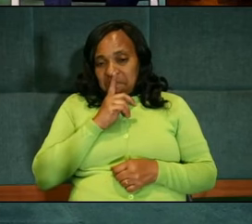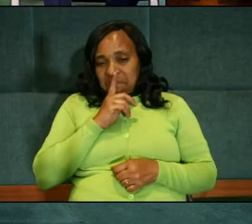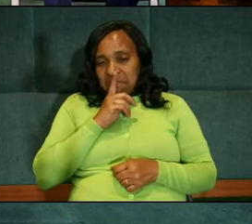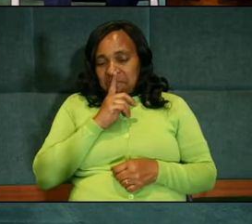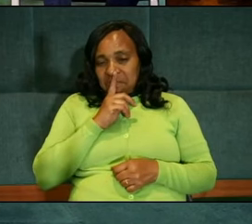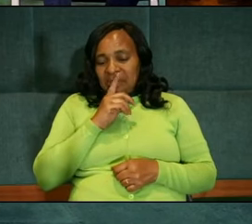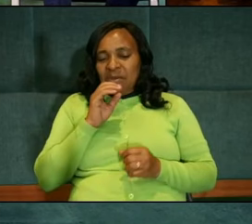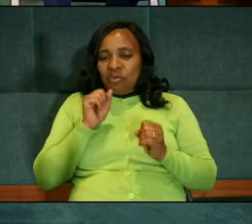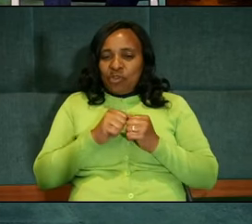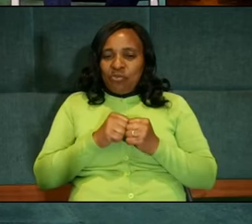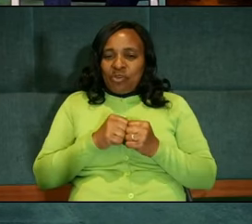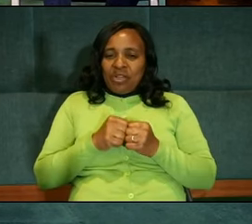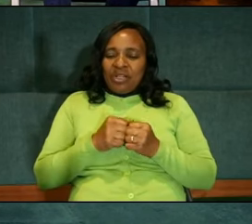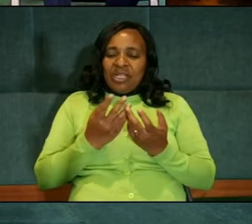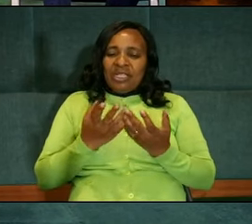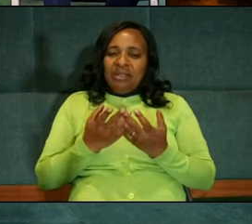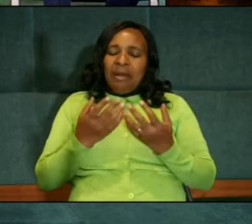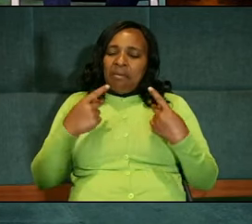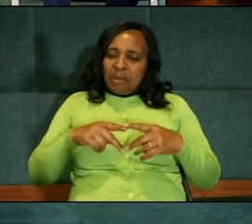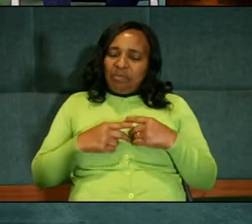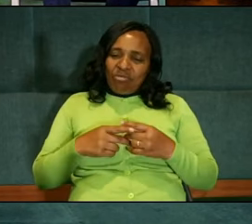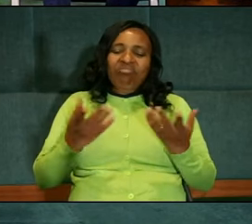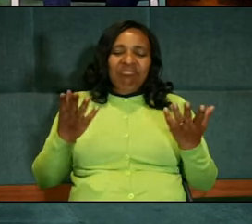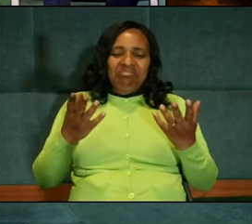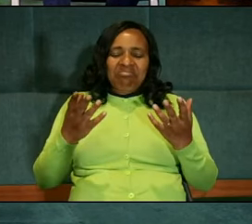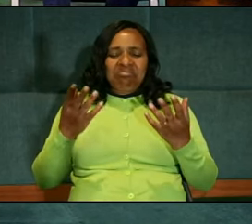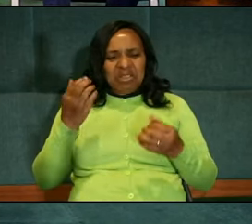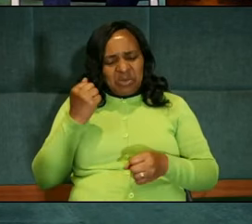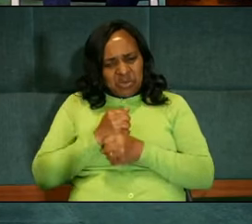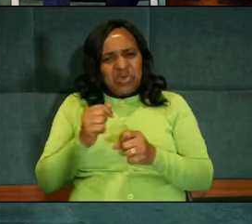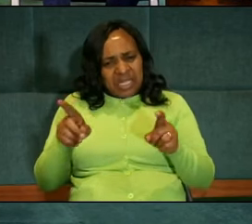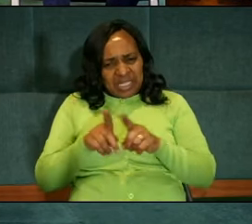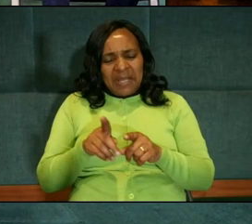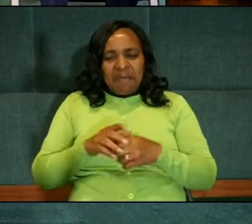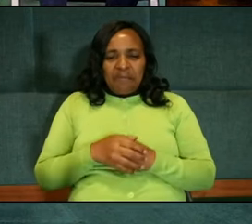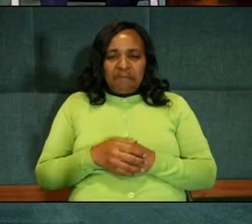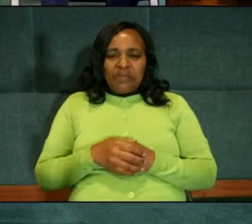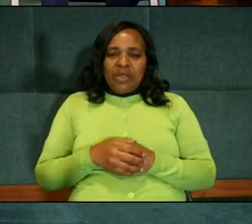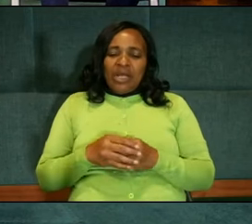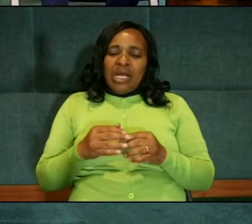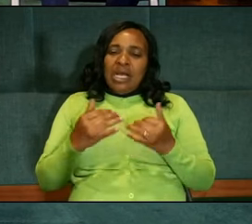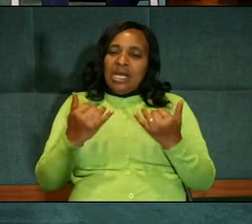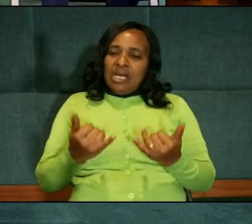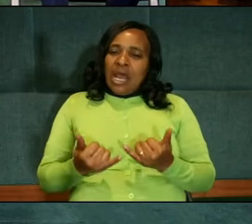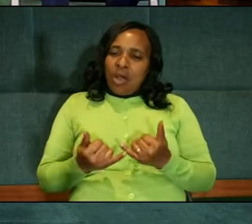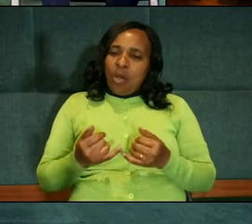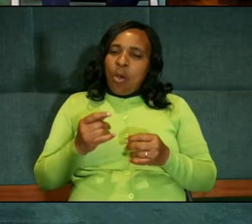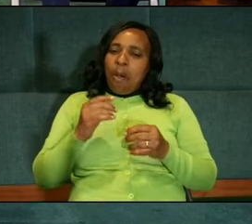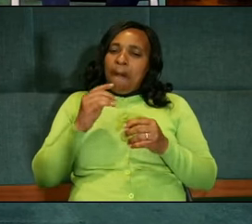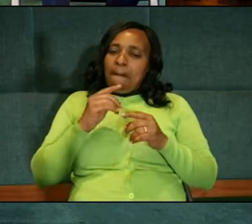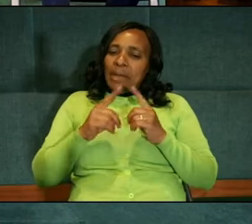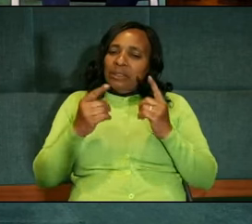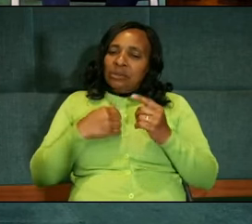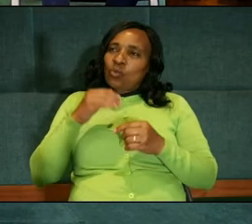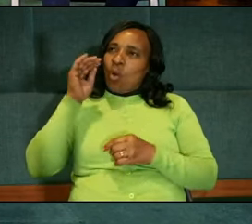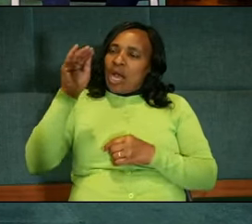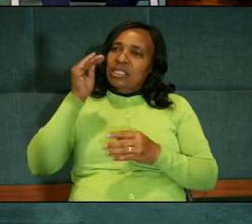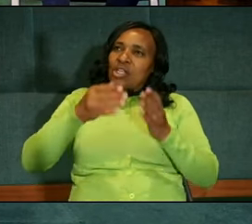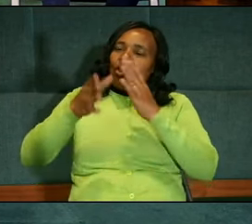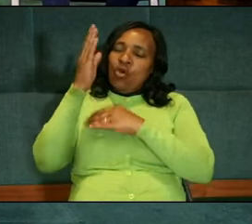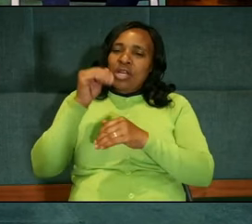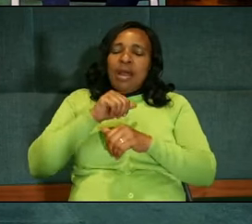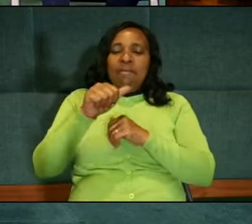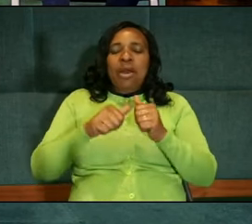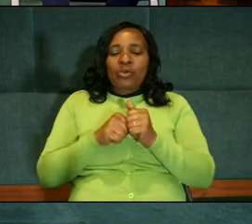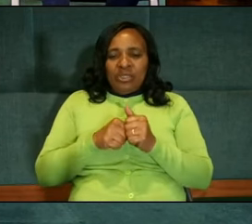they'd use that against you. Mm. People tend to do so. Mm. And one thing I didn't do, though, was ask God about it. Mm. That's the one mistake